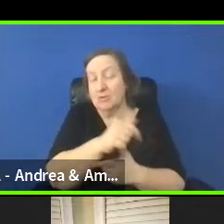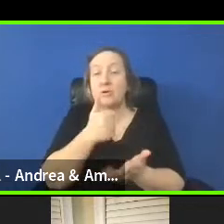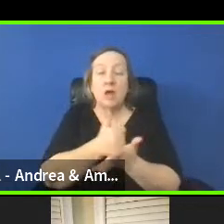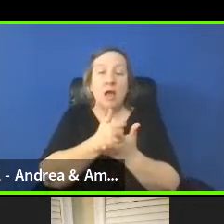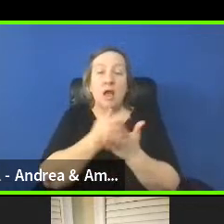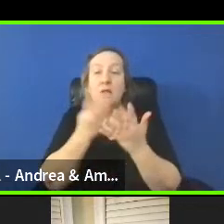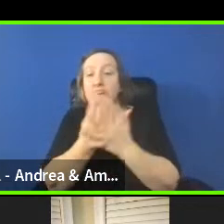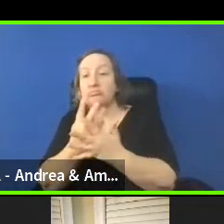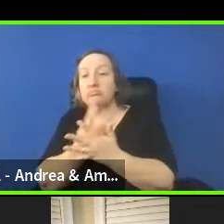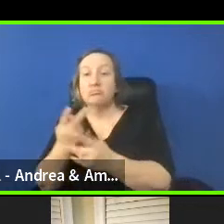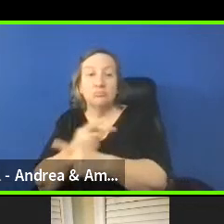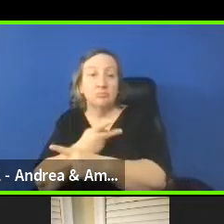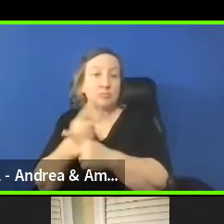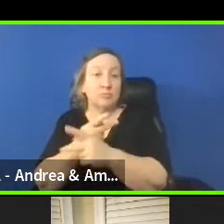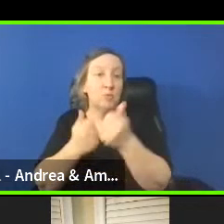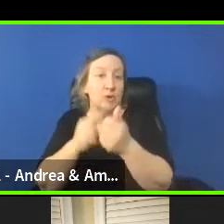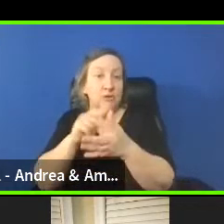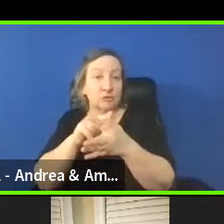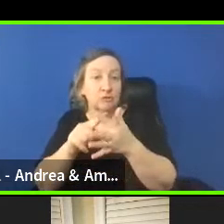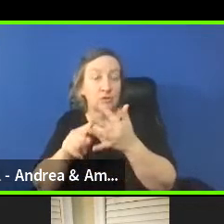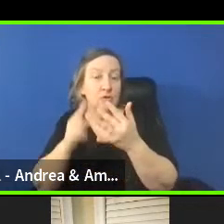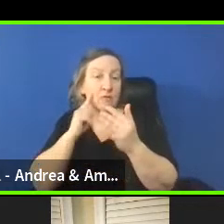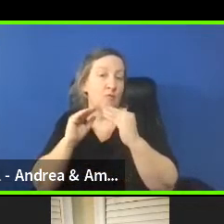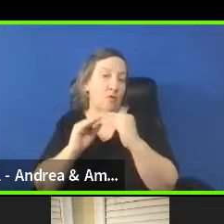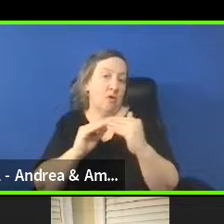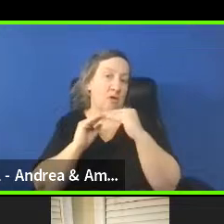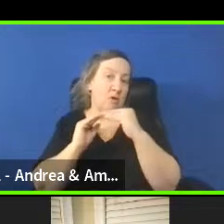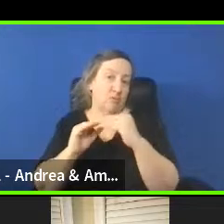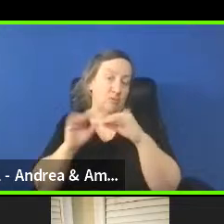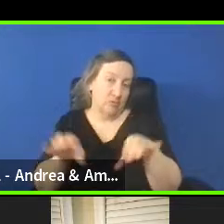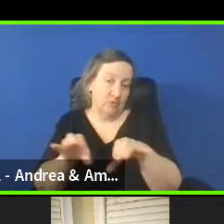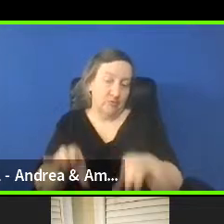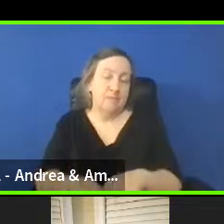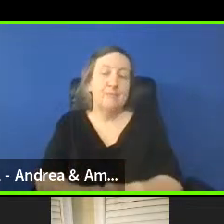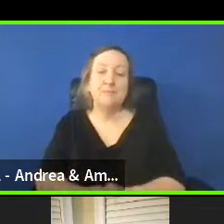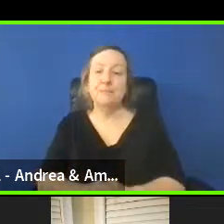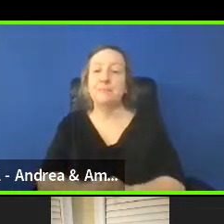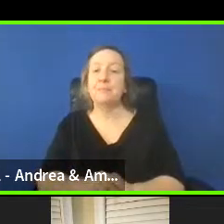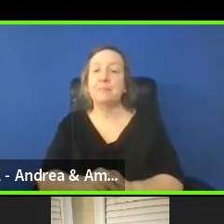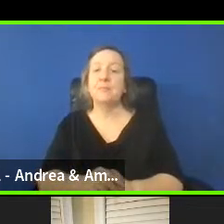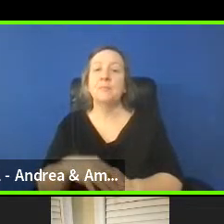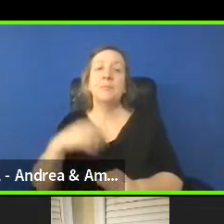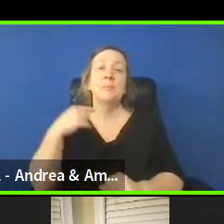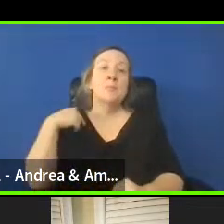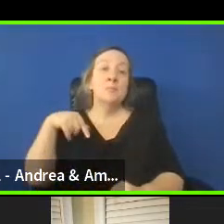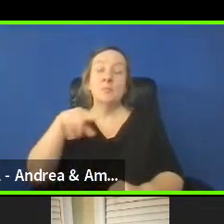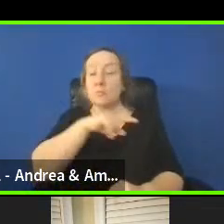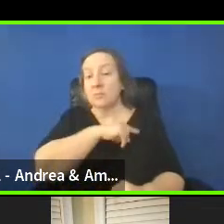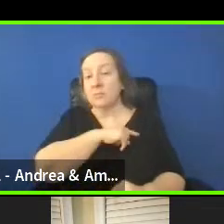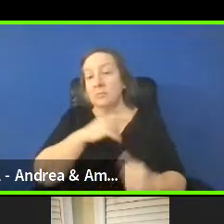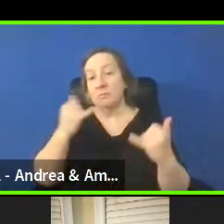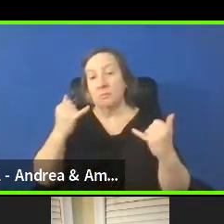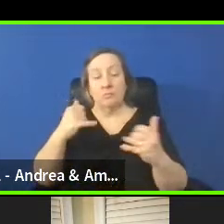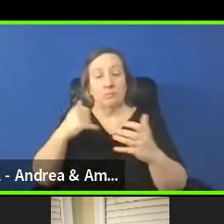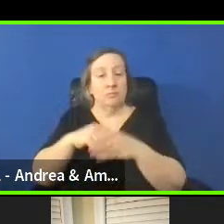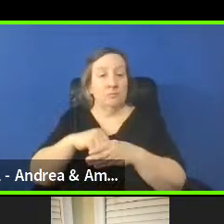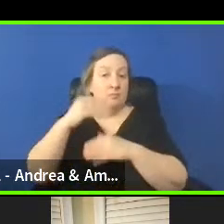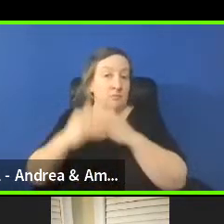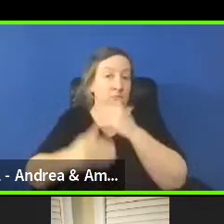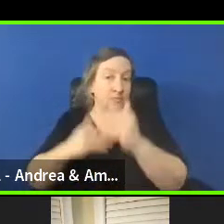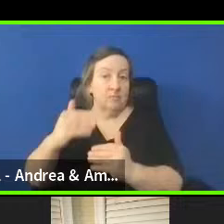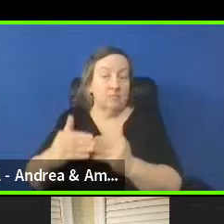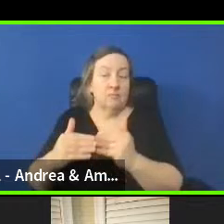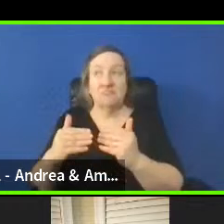items for equitable treatment. So we are in the process